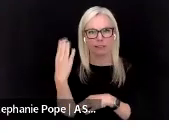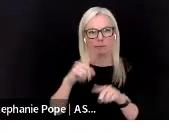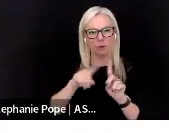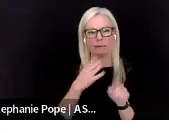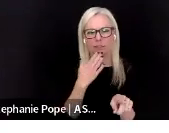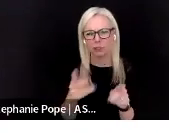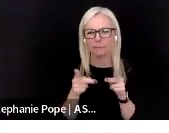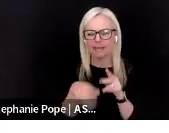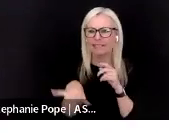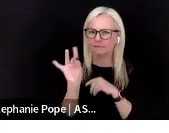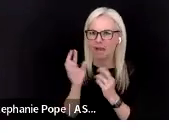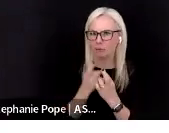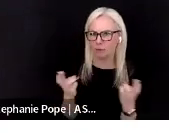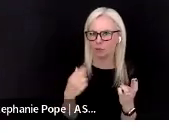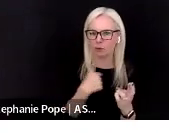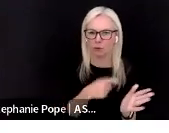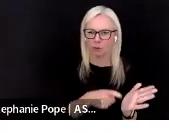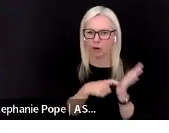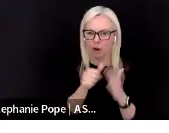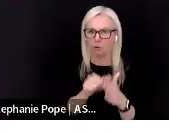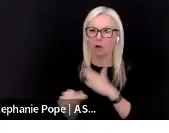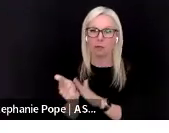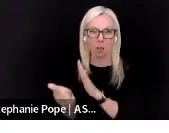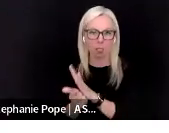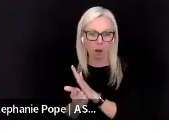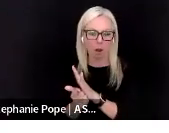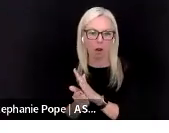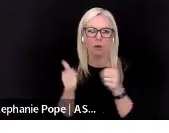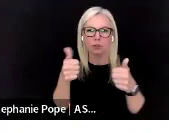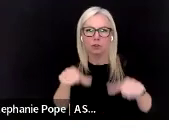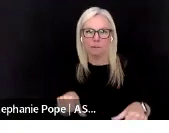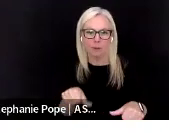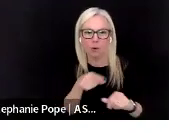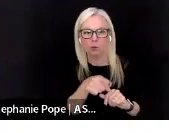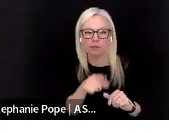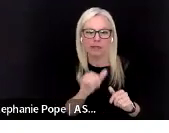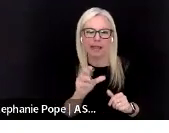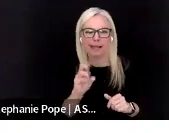find resources. We are required under the law to host a clearinghouse or